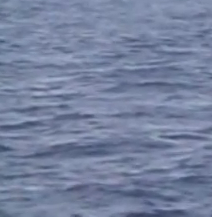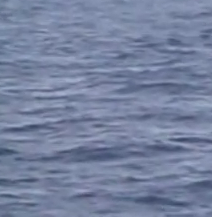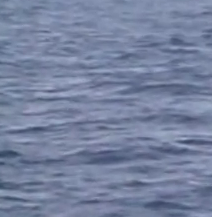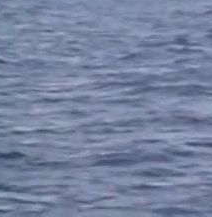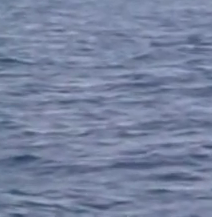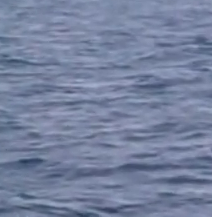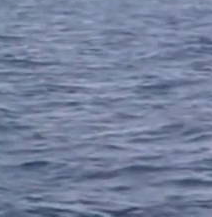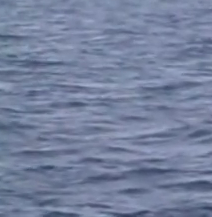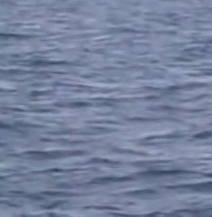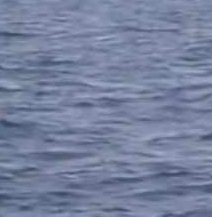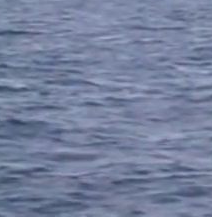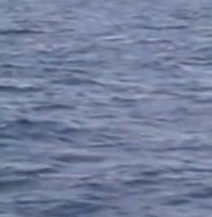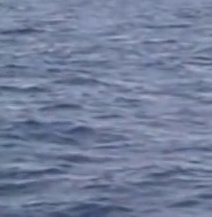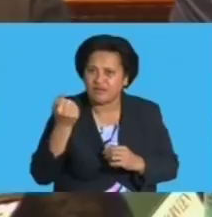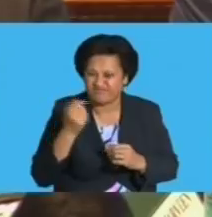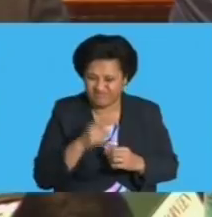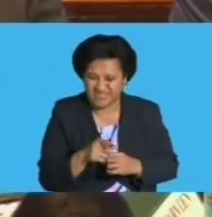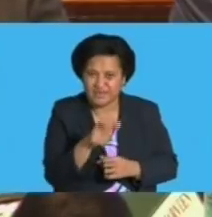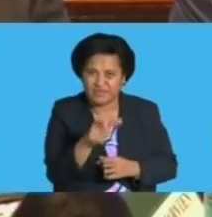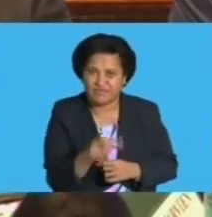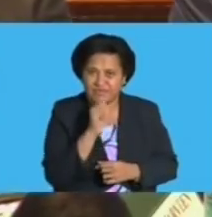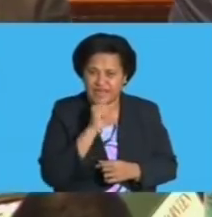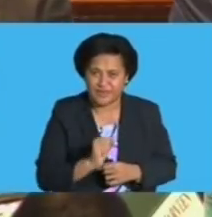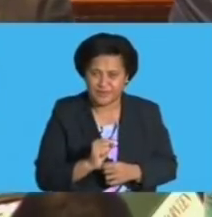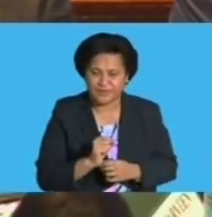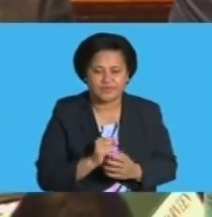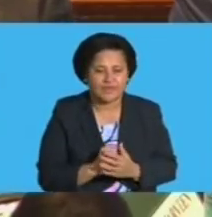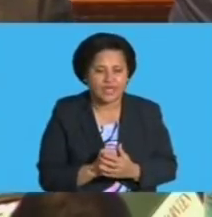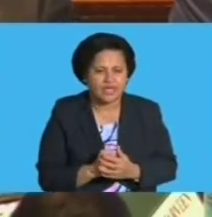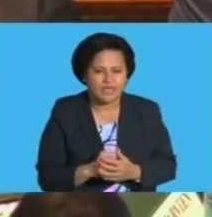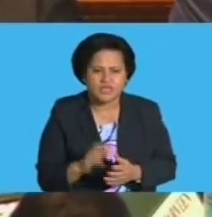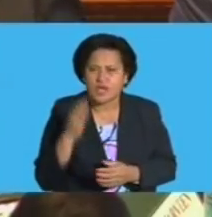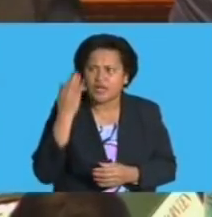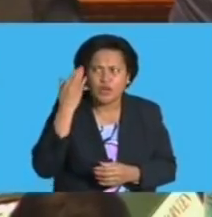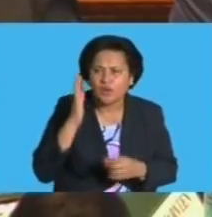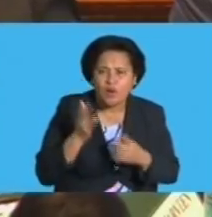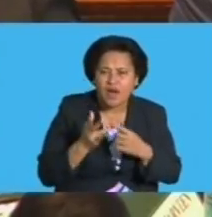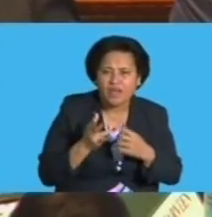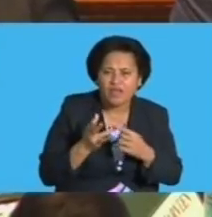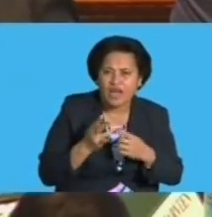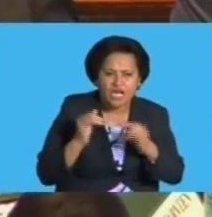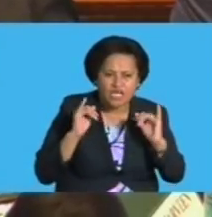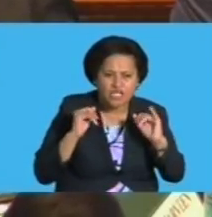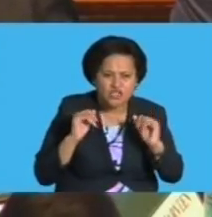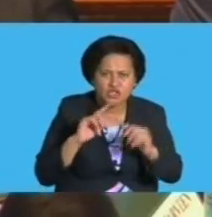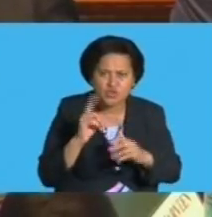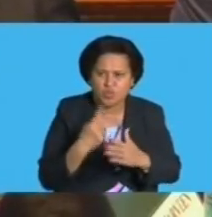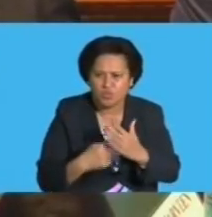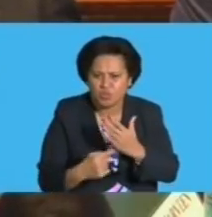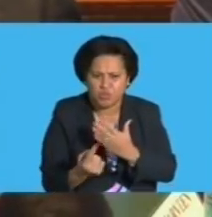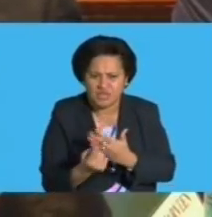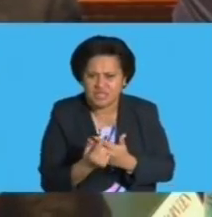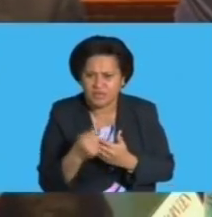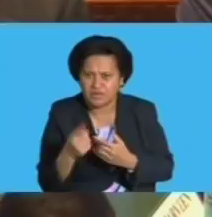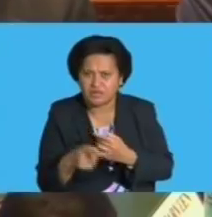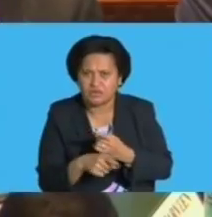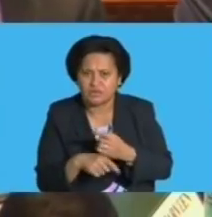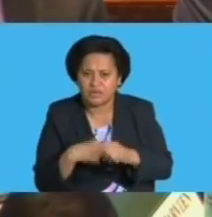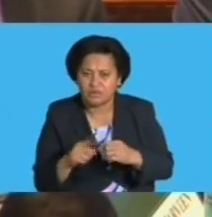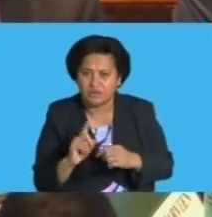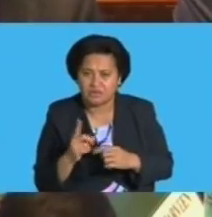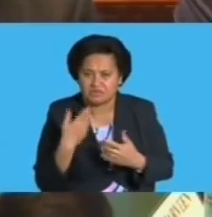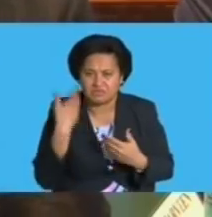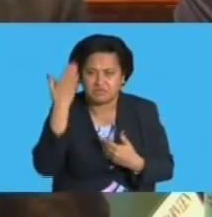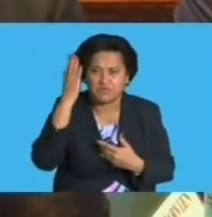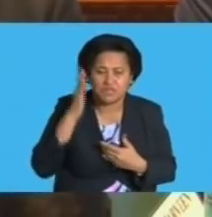not aware of the issues that related to what she's talking about. I think if she